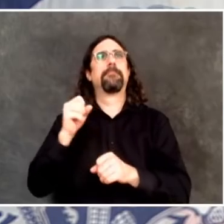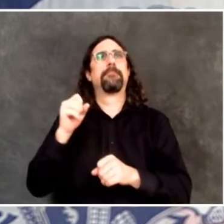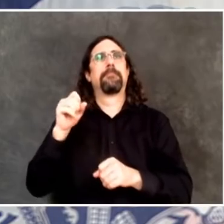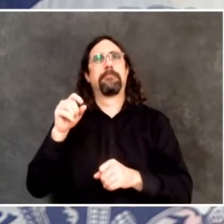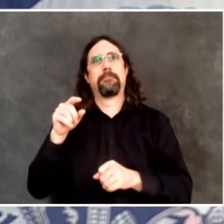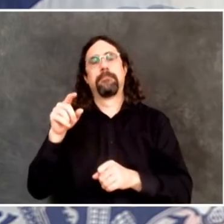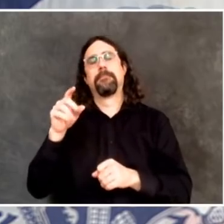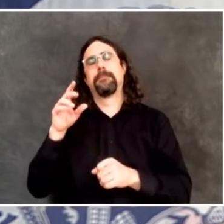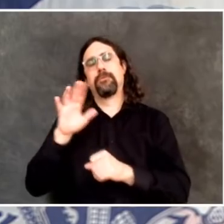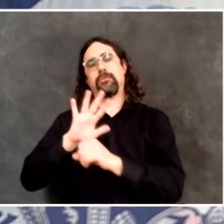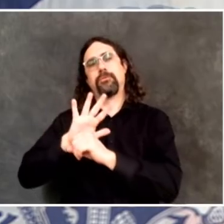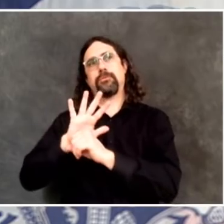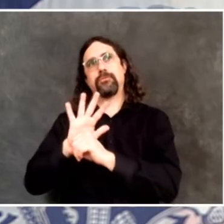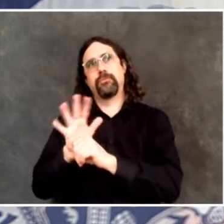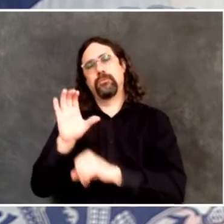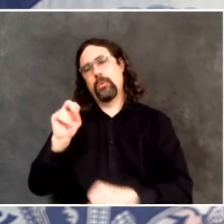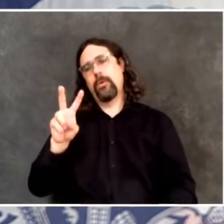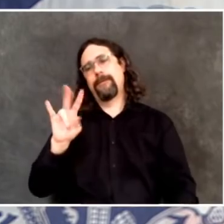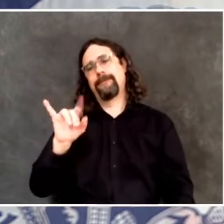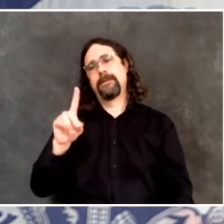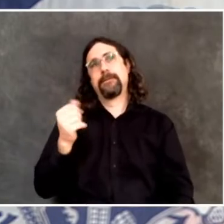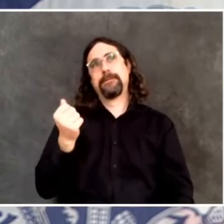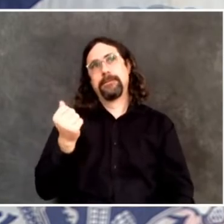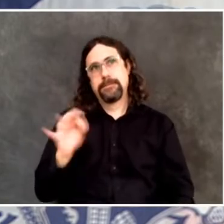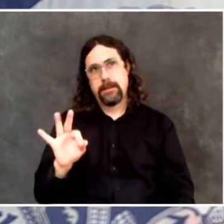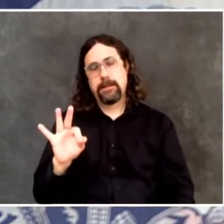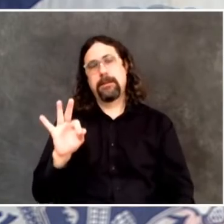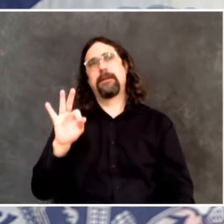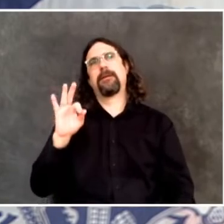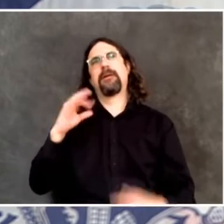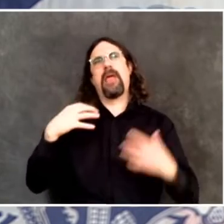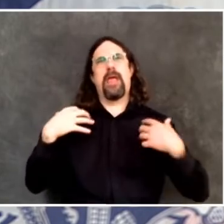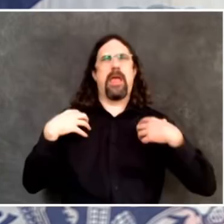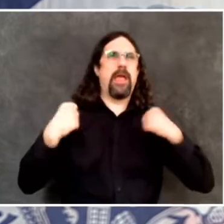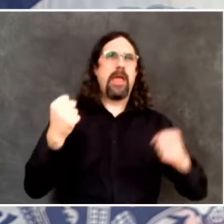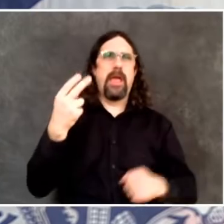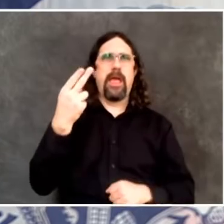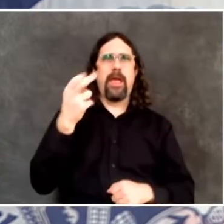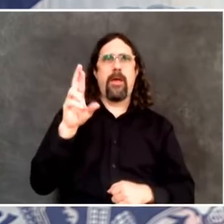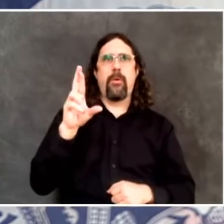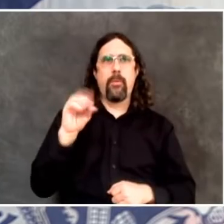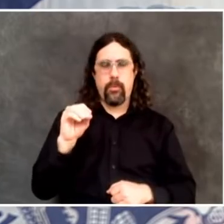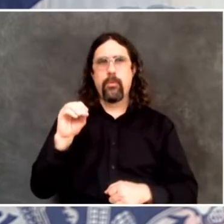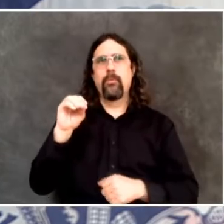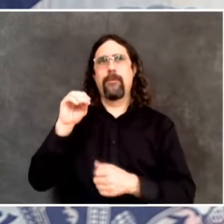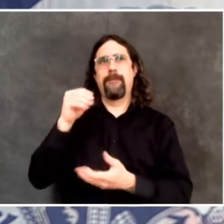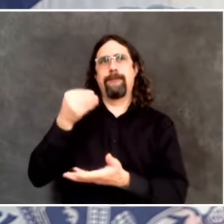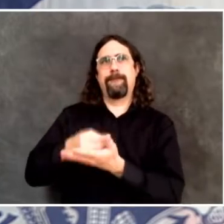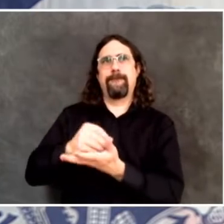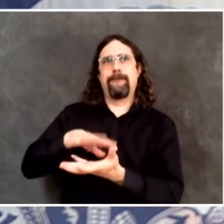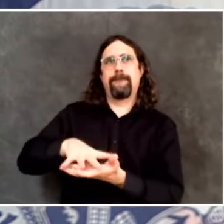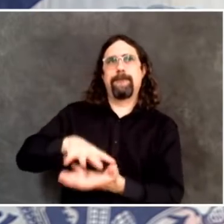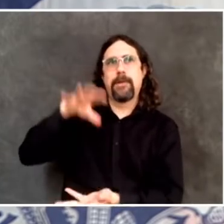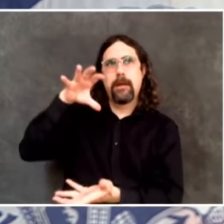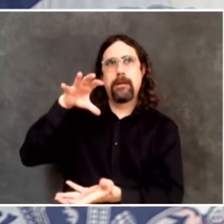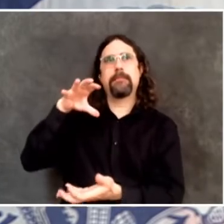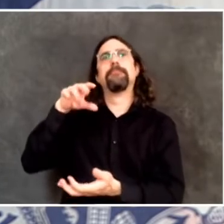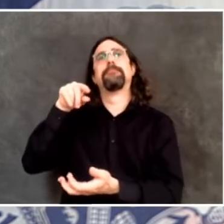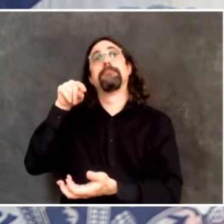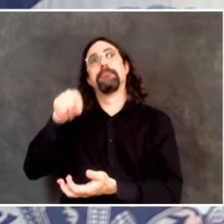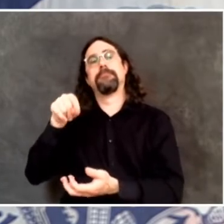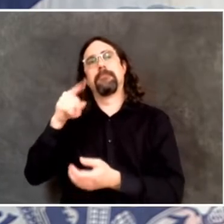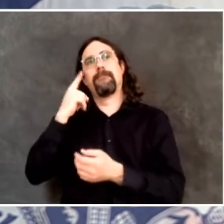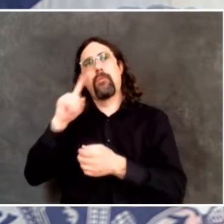additional pay, up to $25,000, and would give a one-time